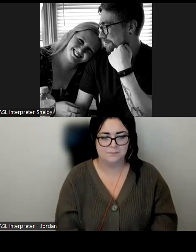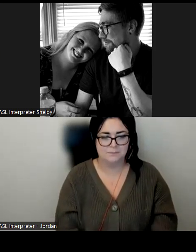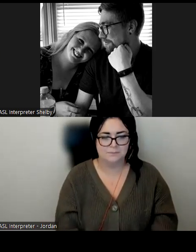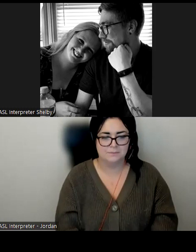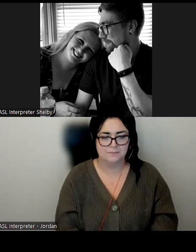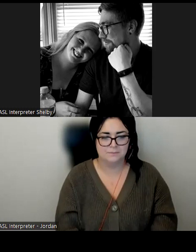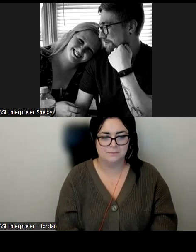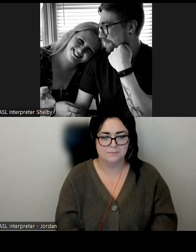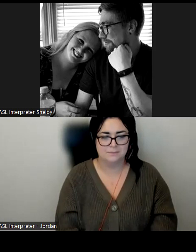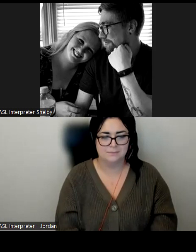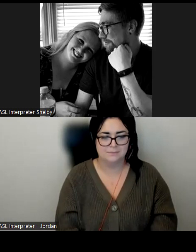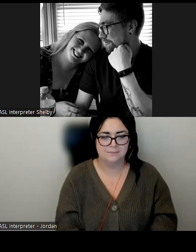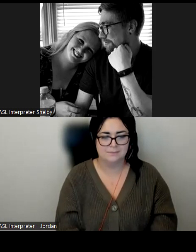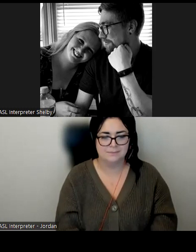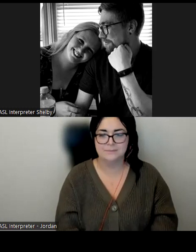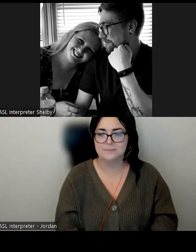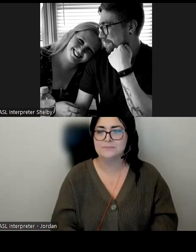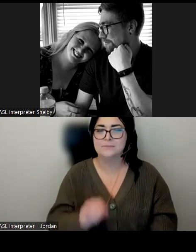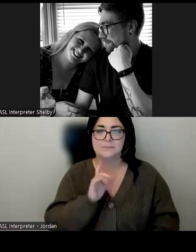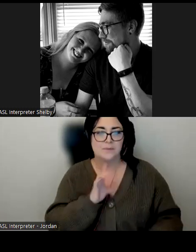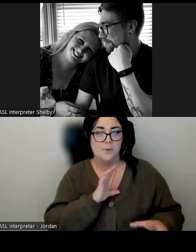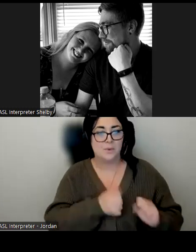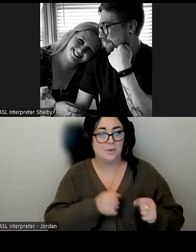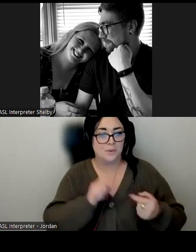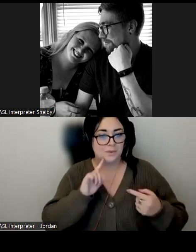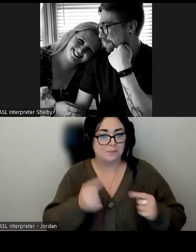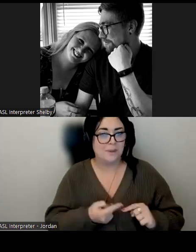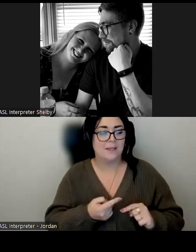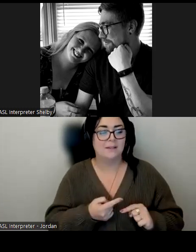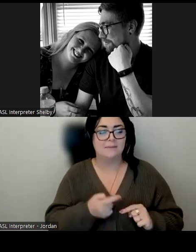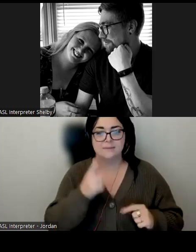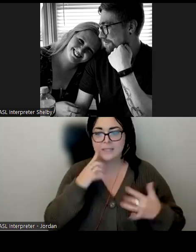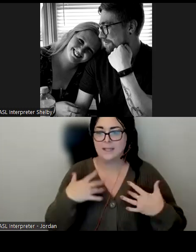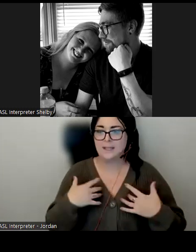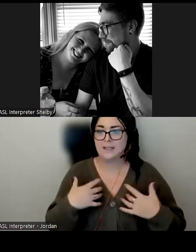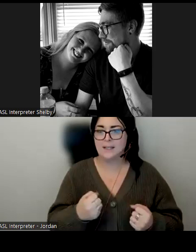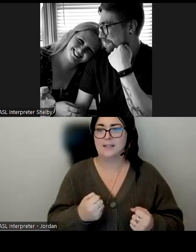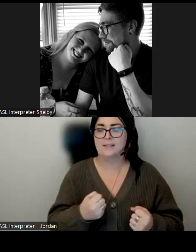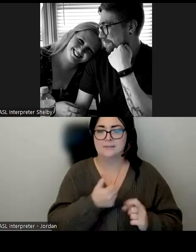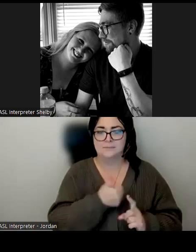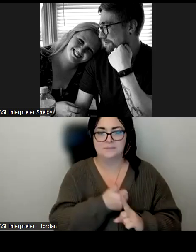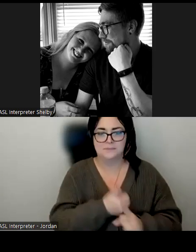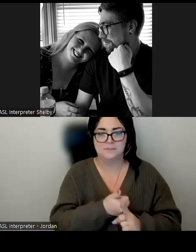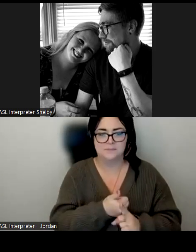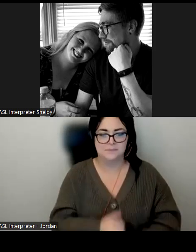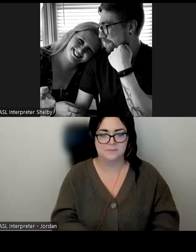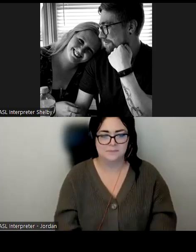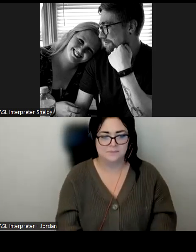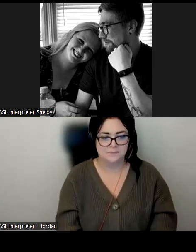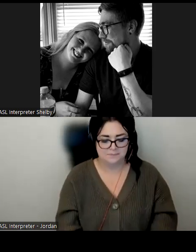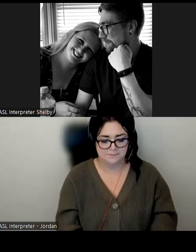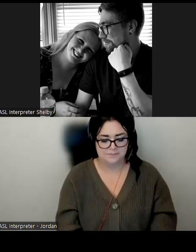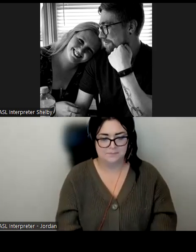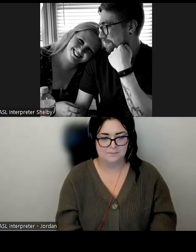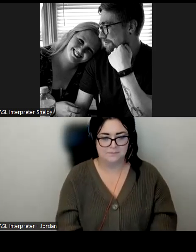So grief. Grief is the pain that heals itself. And one of the things you'll probably hear